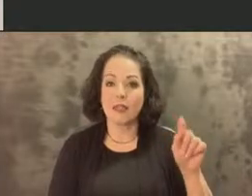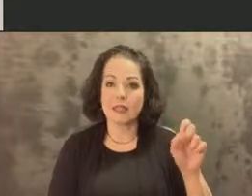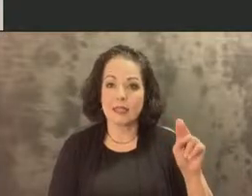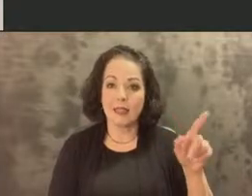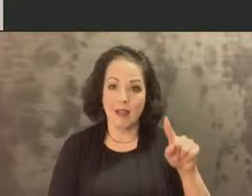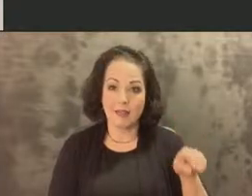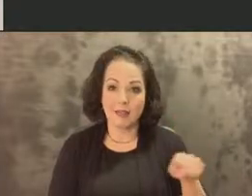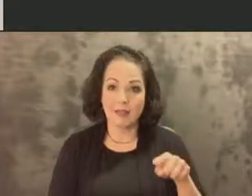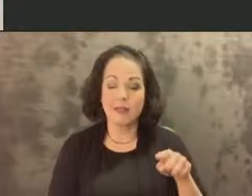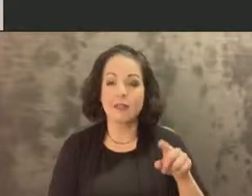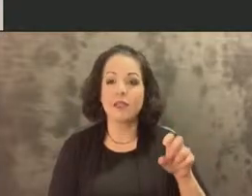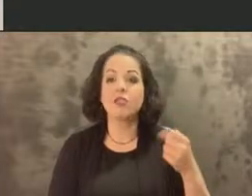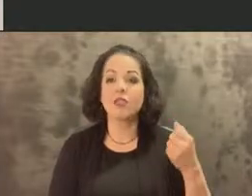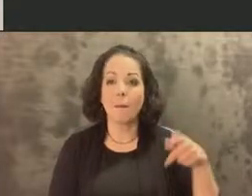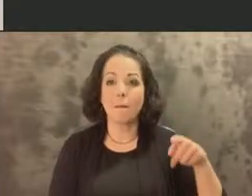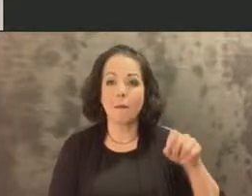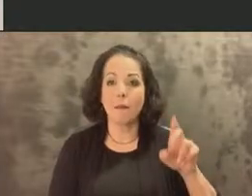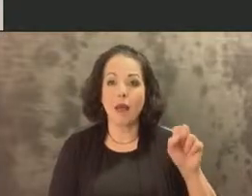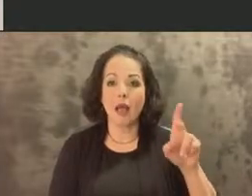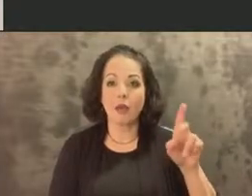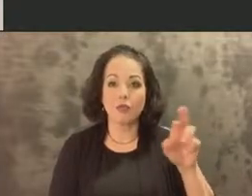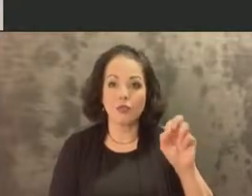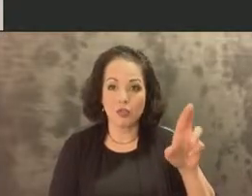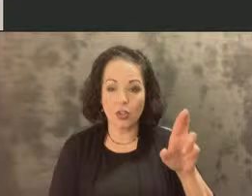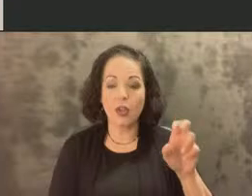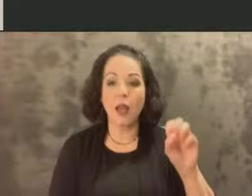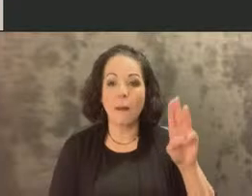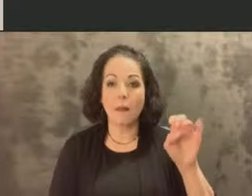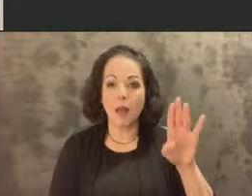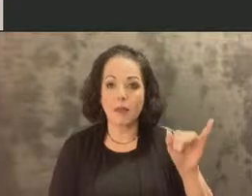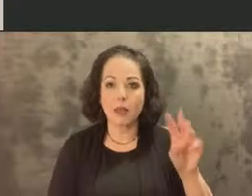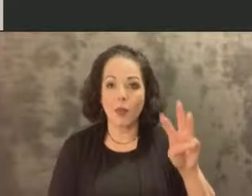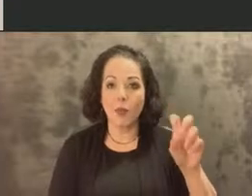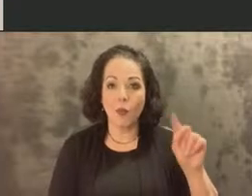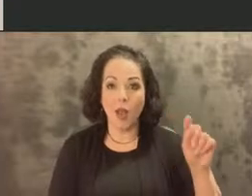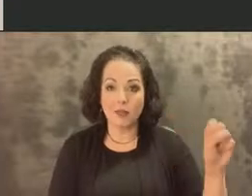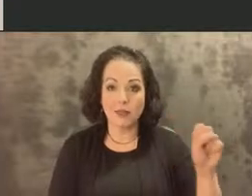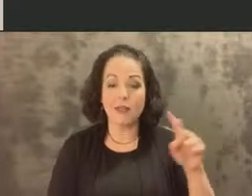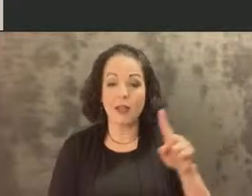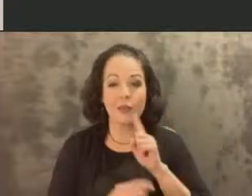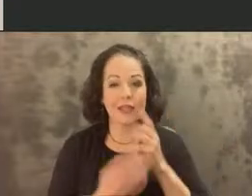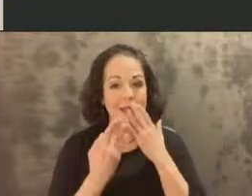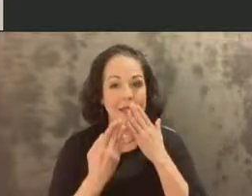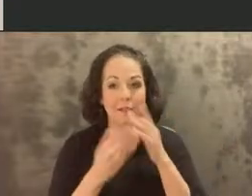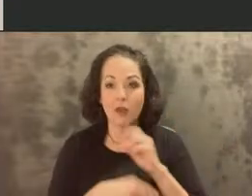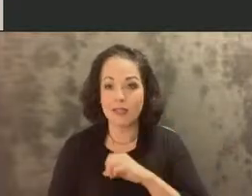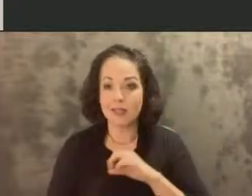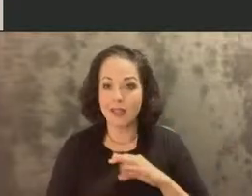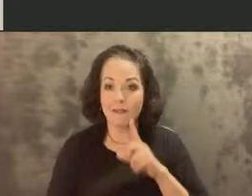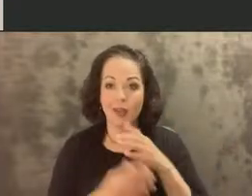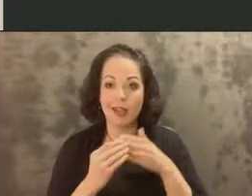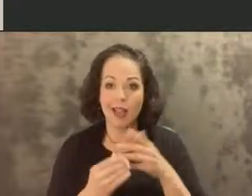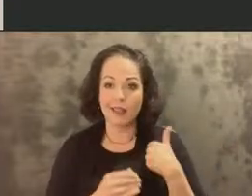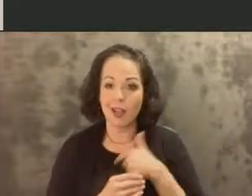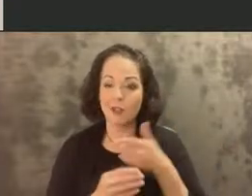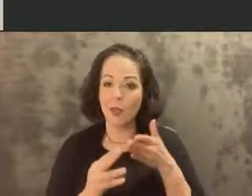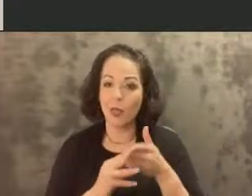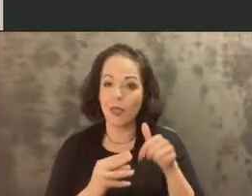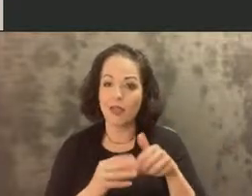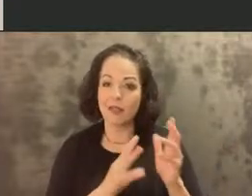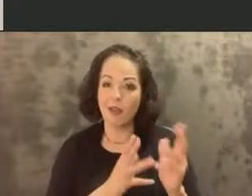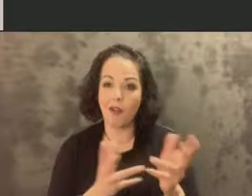Shannon Pauser, Mary Turner, and Bobby Watts. And deep appreciation for the staff to guiding us through this